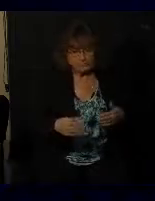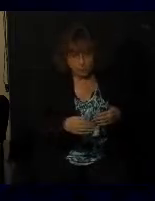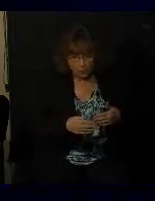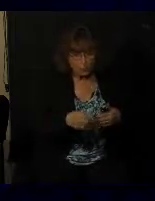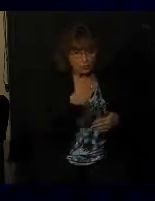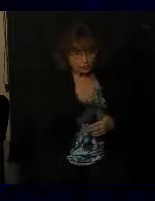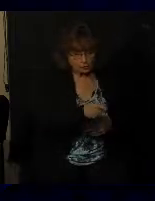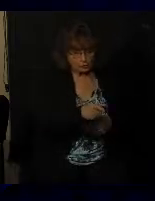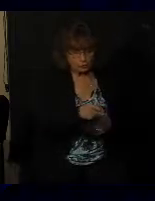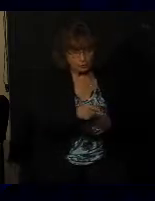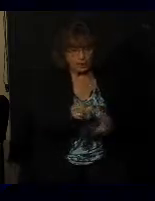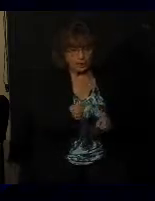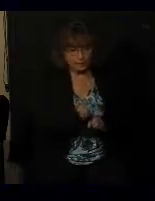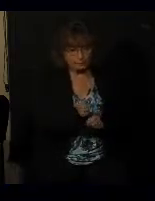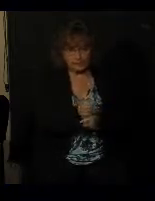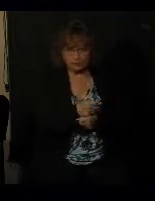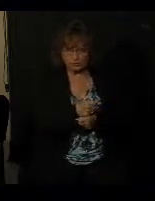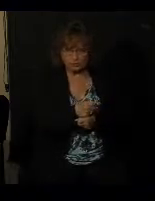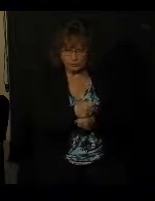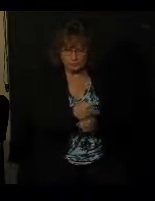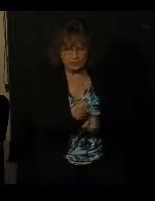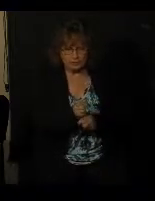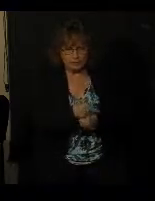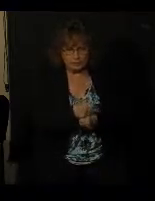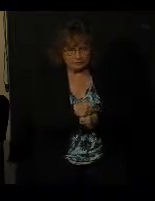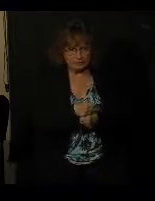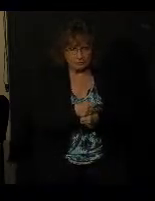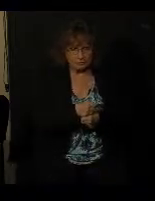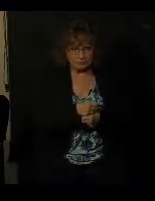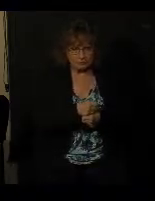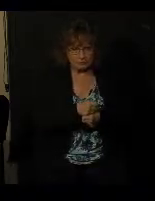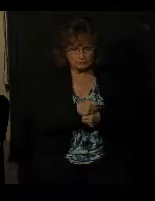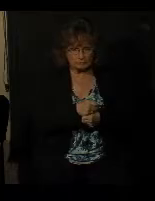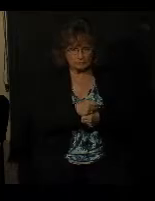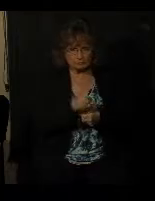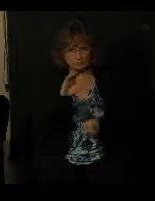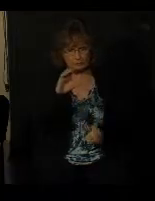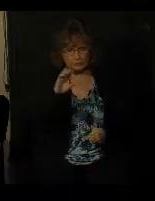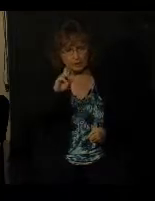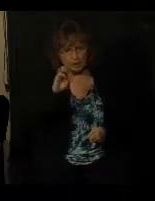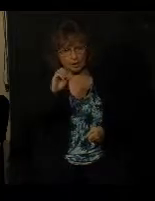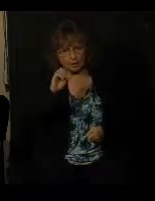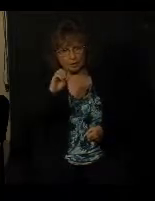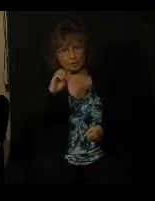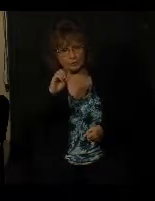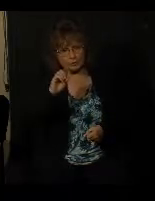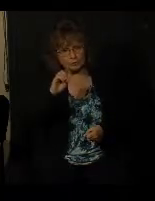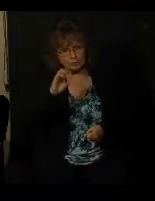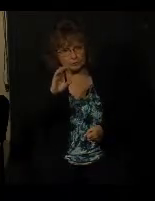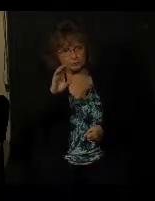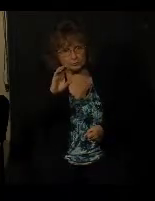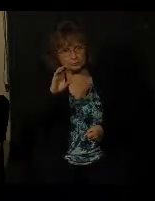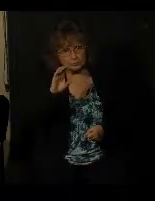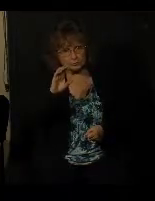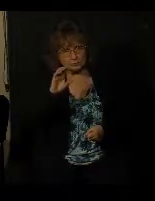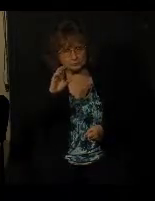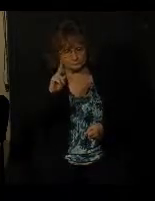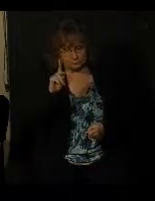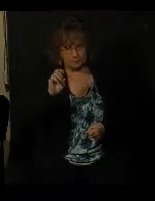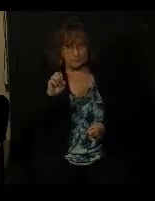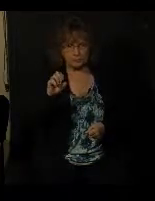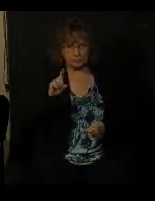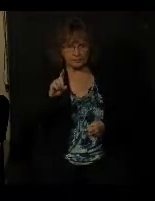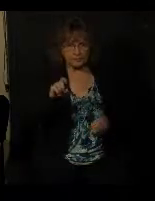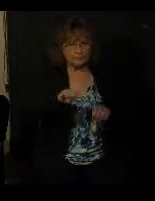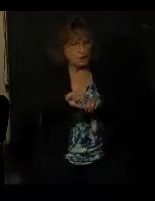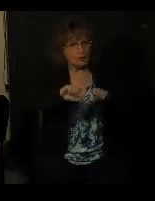will break into pieces the gates of brass and cut them to pieces." Verse 3, "I